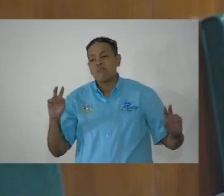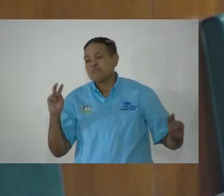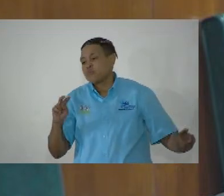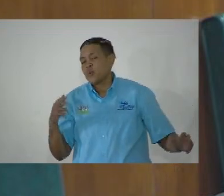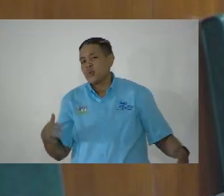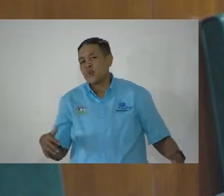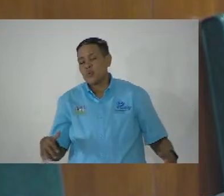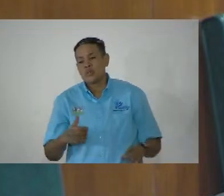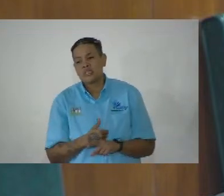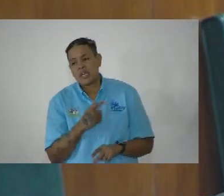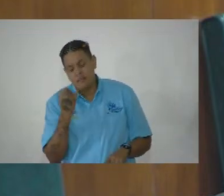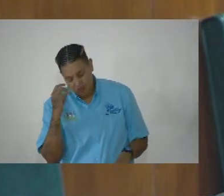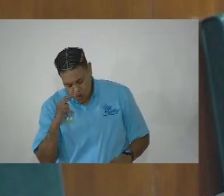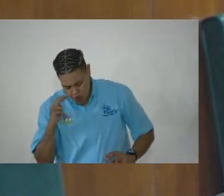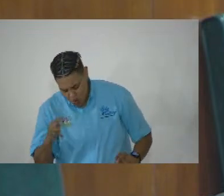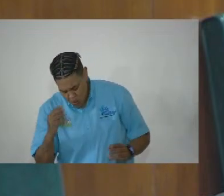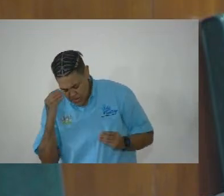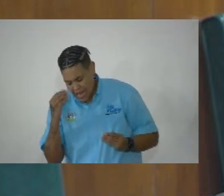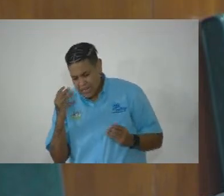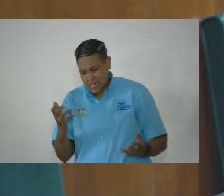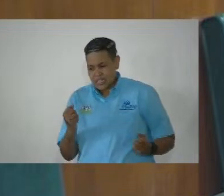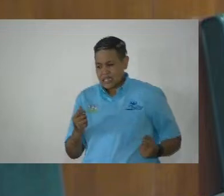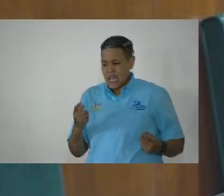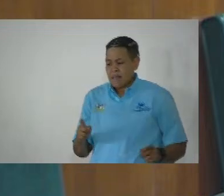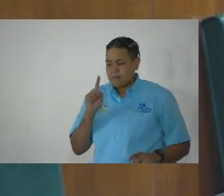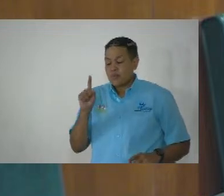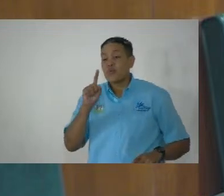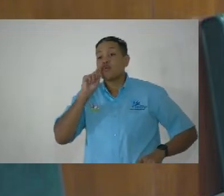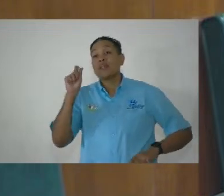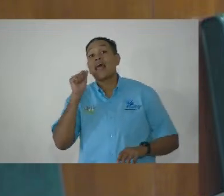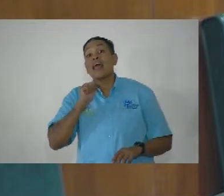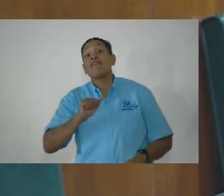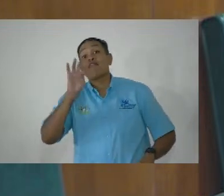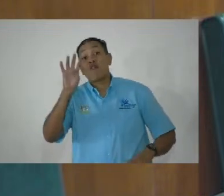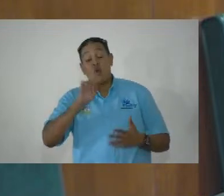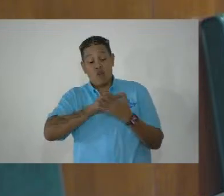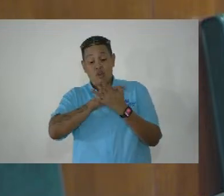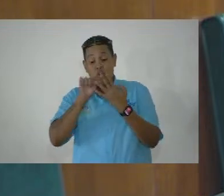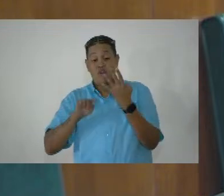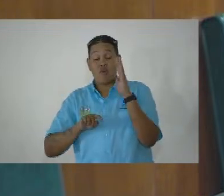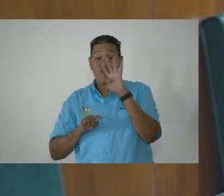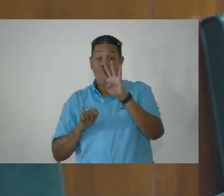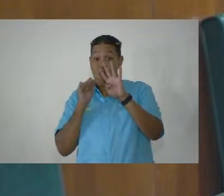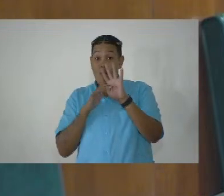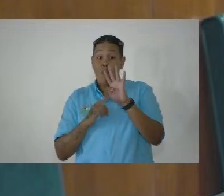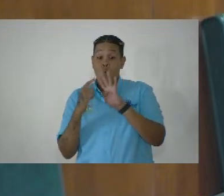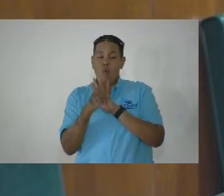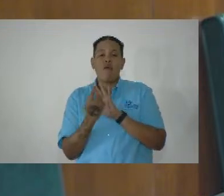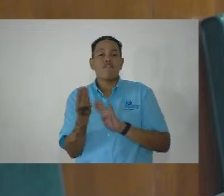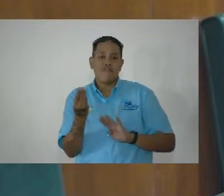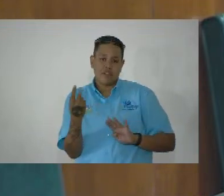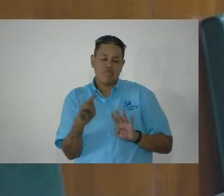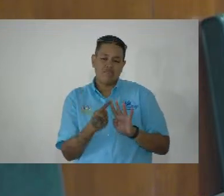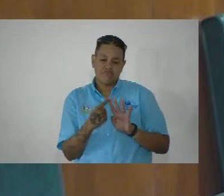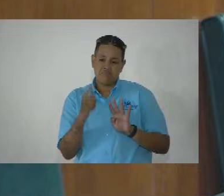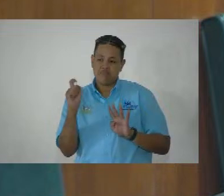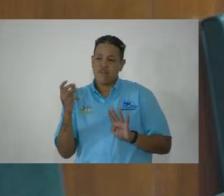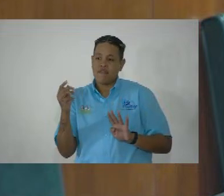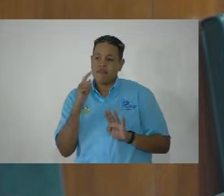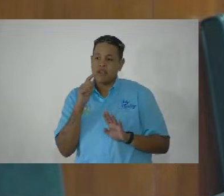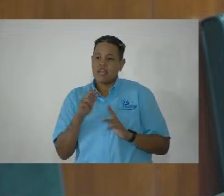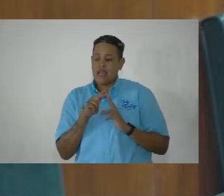And if you look at the data, 1 in every 4 women report, Madam Speaker, that they have been subjected